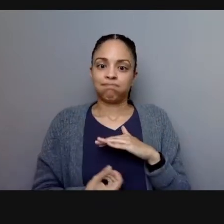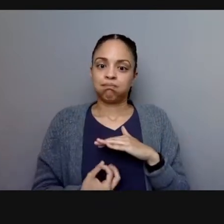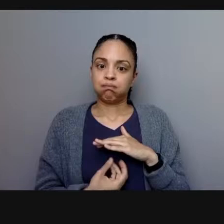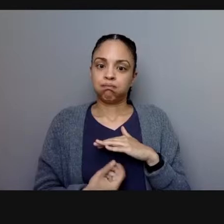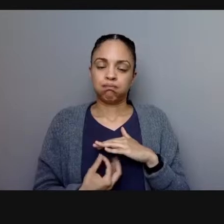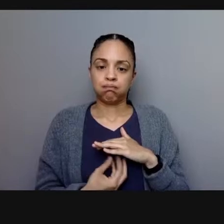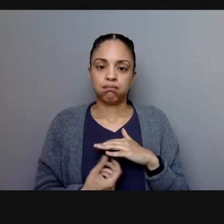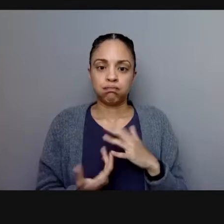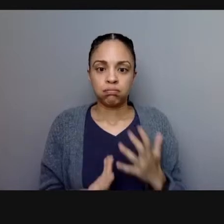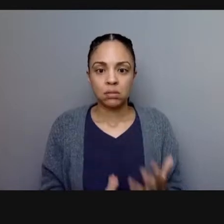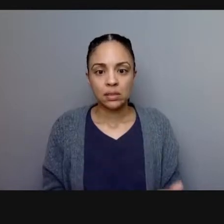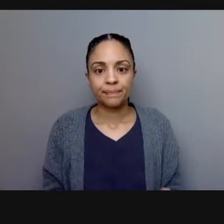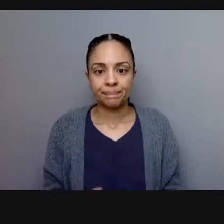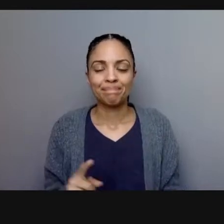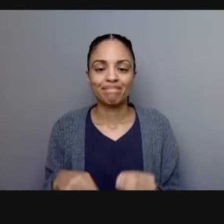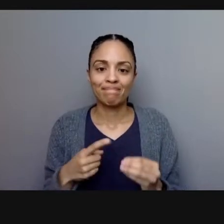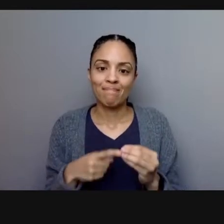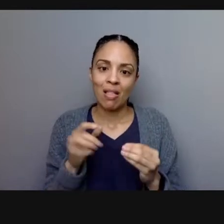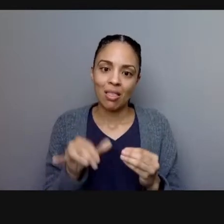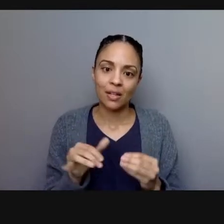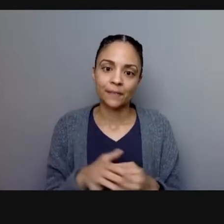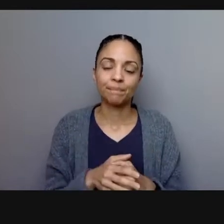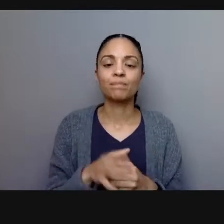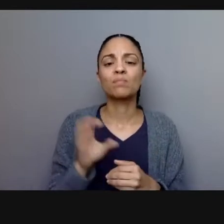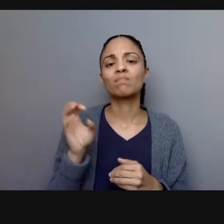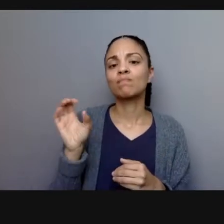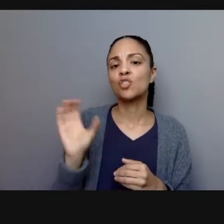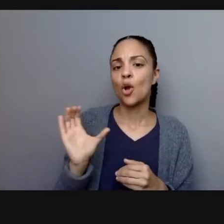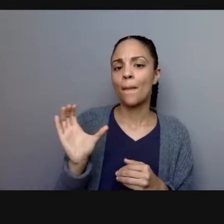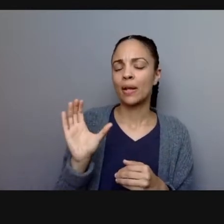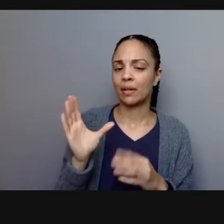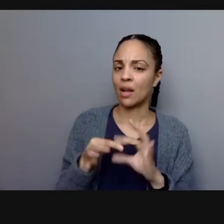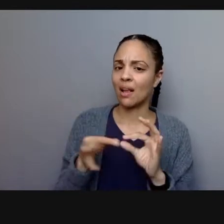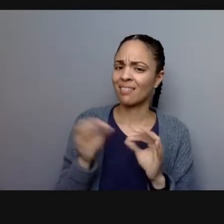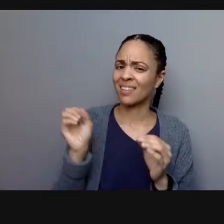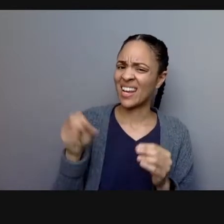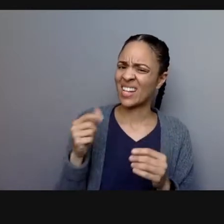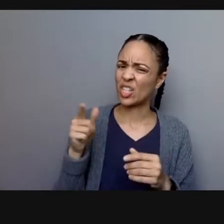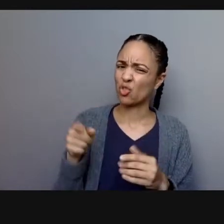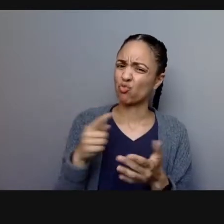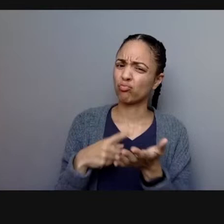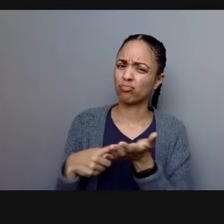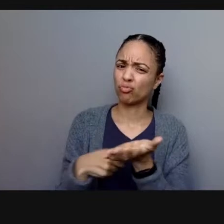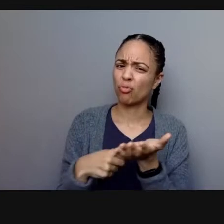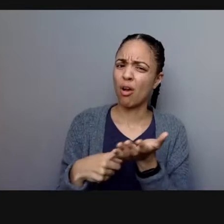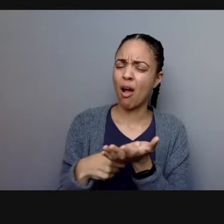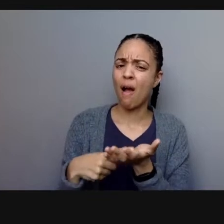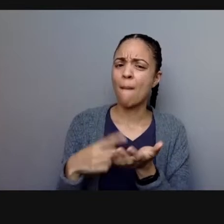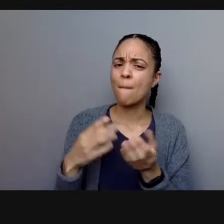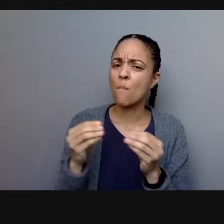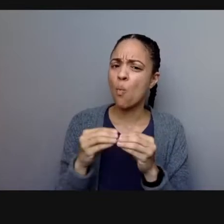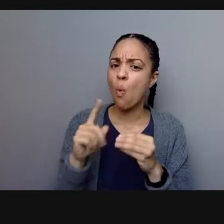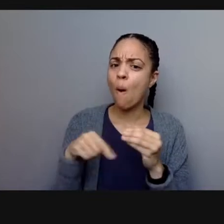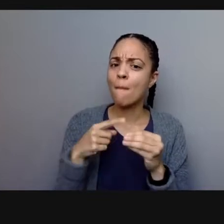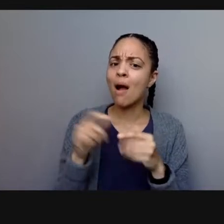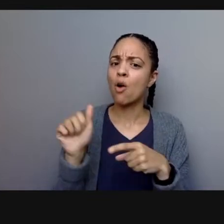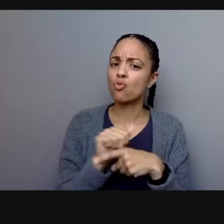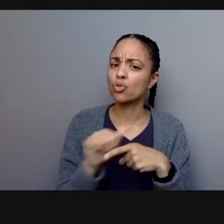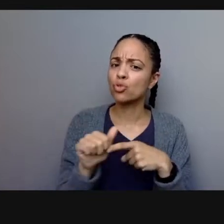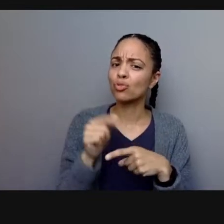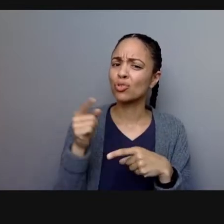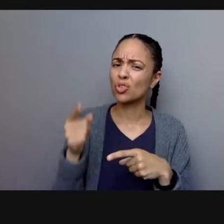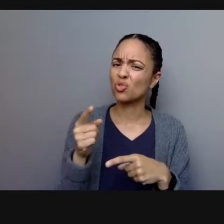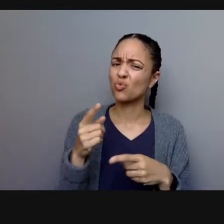well, first of all, talk about the rehearsing. And what did you say? Rennie had an idea,